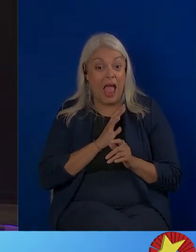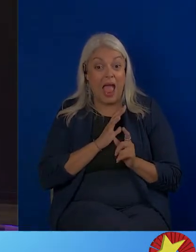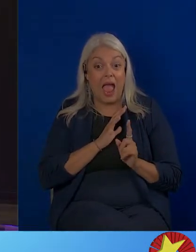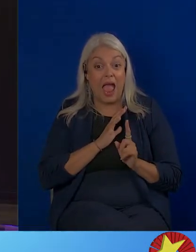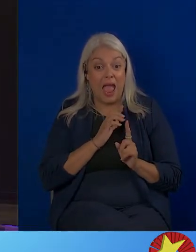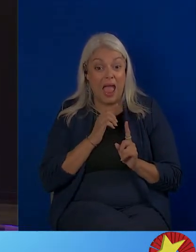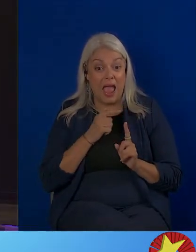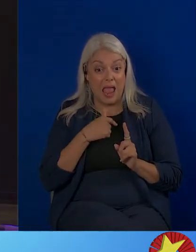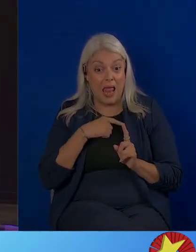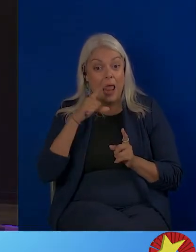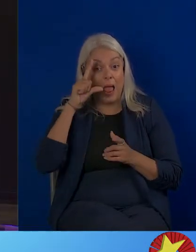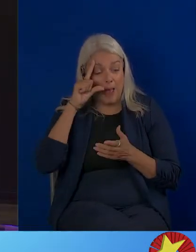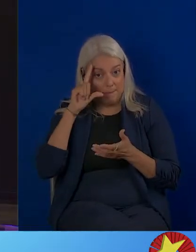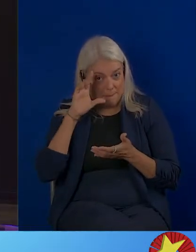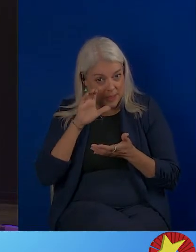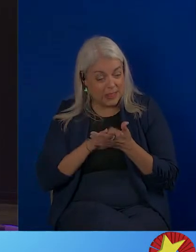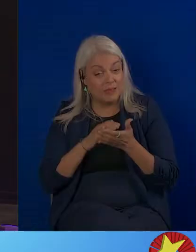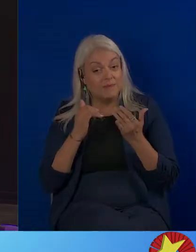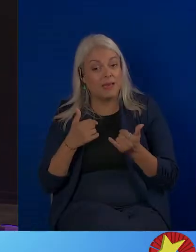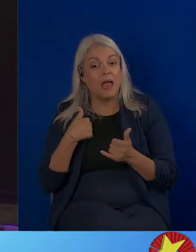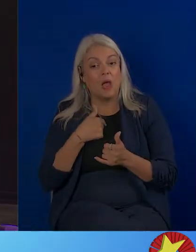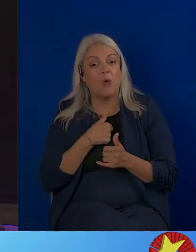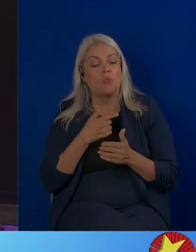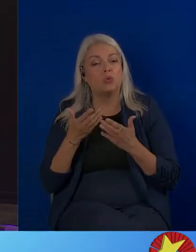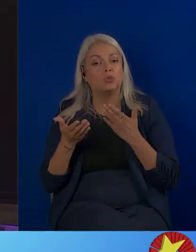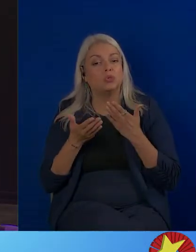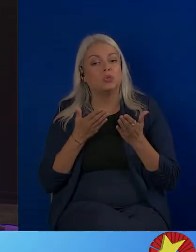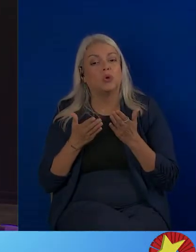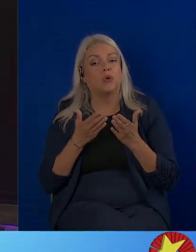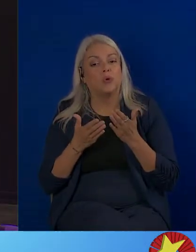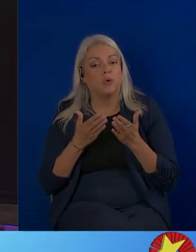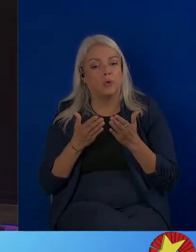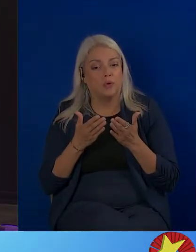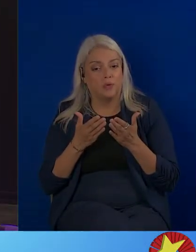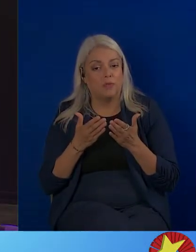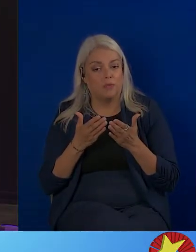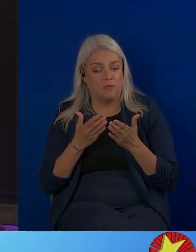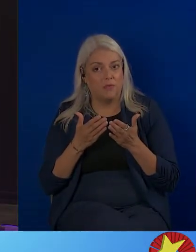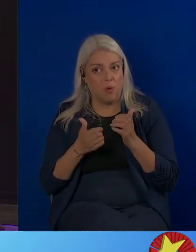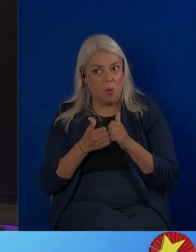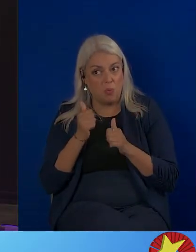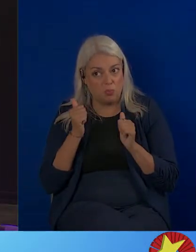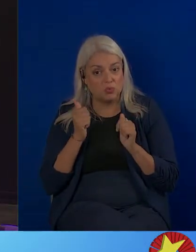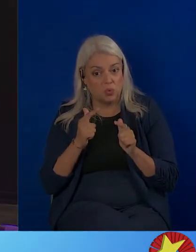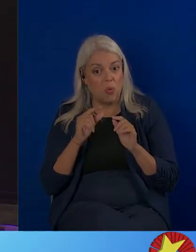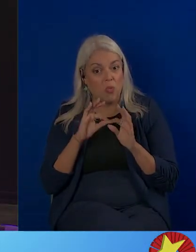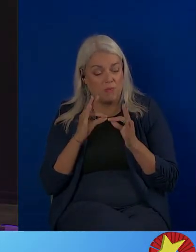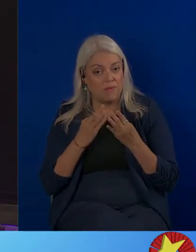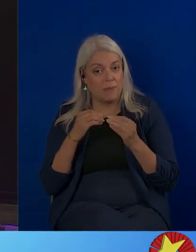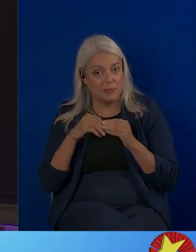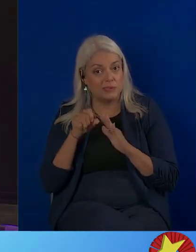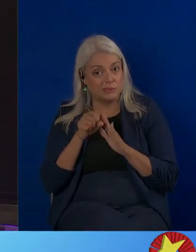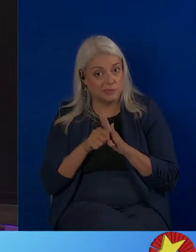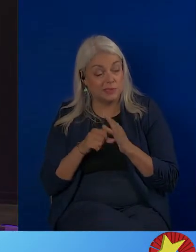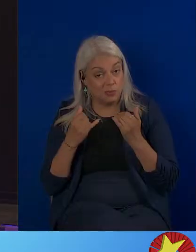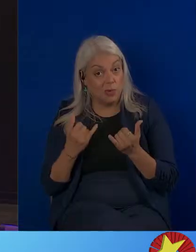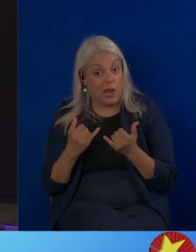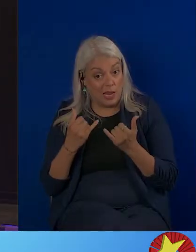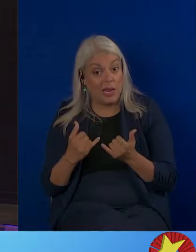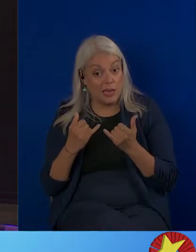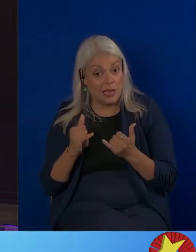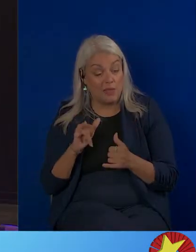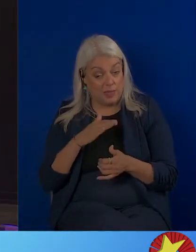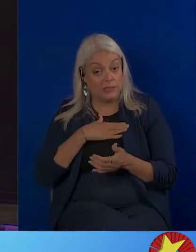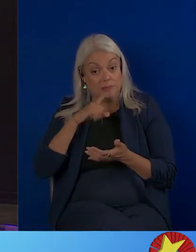I believe that we are serving almost all of the families in the state currently. That's